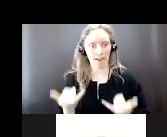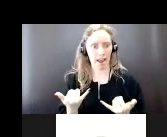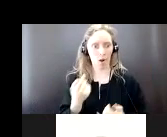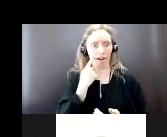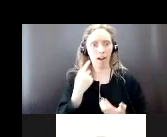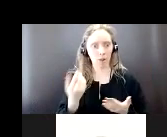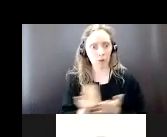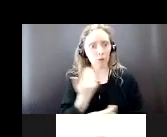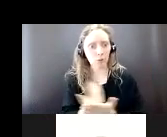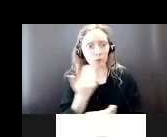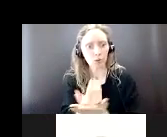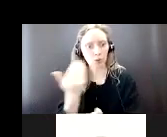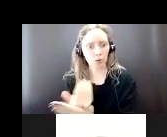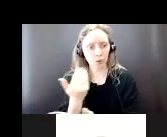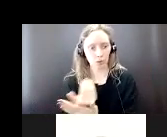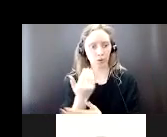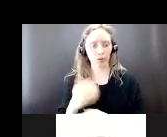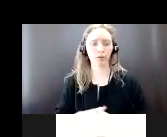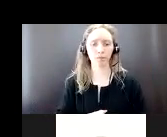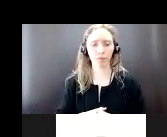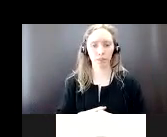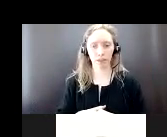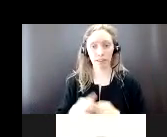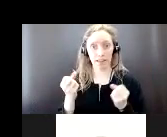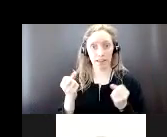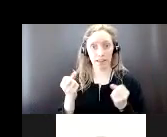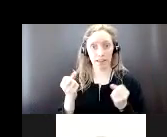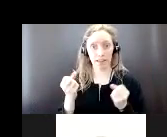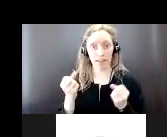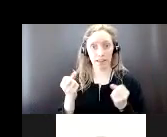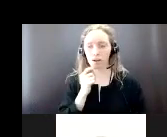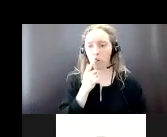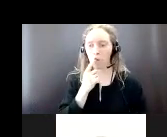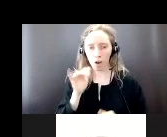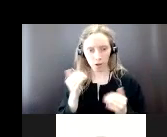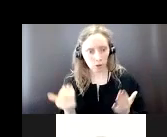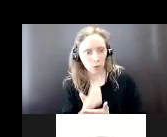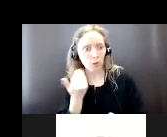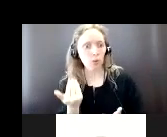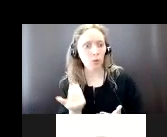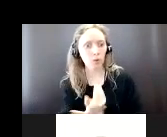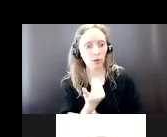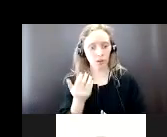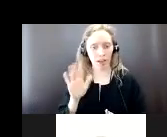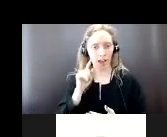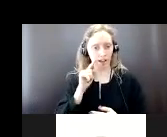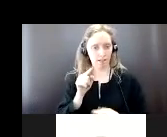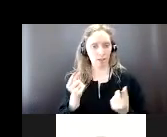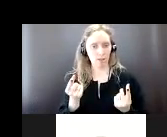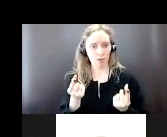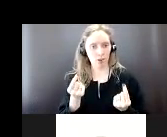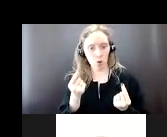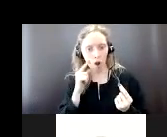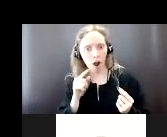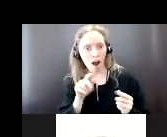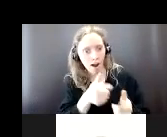assets out there trying to lure you into investing in these types of products. They may say to you, we can help you invest